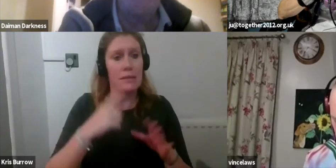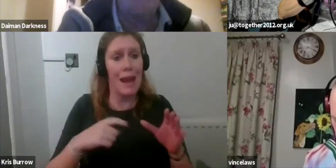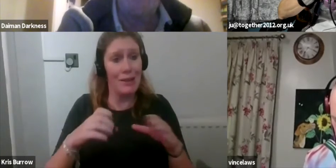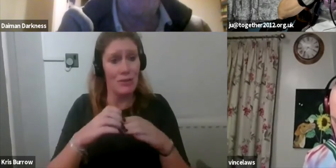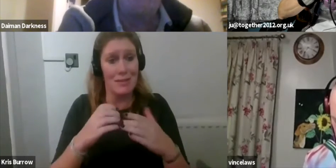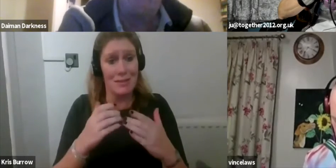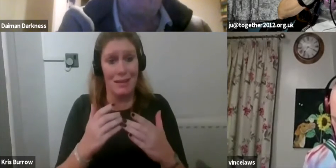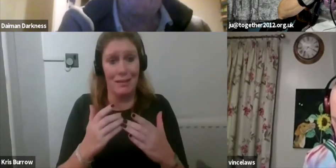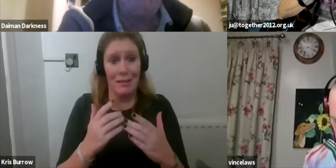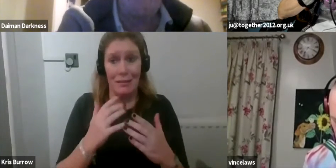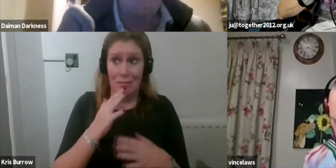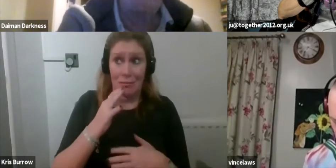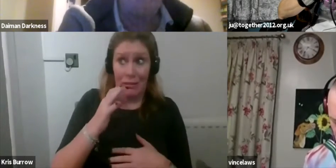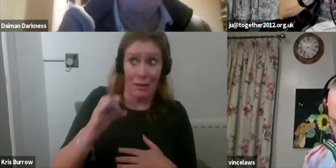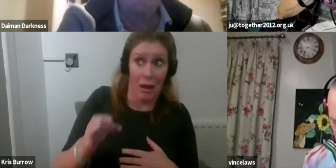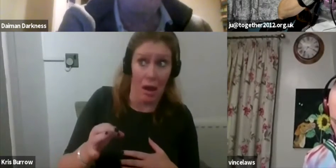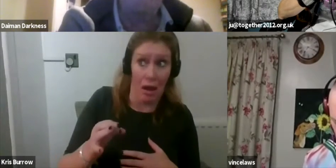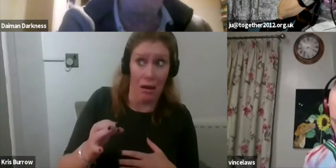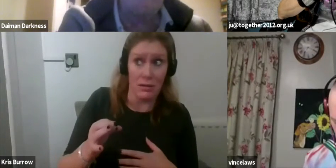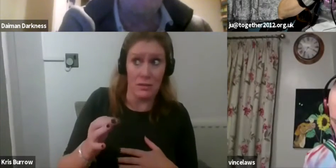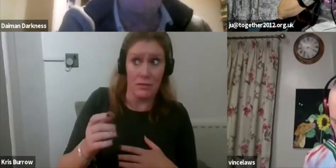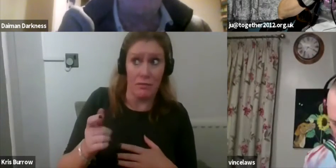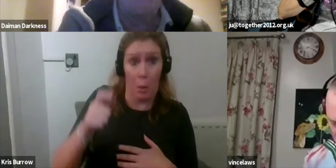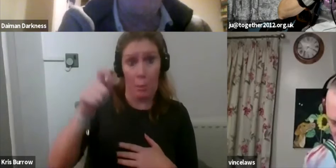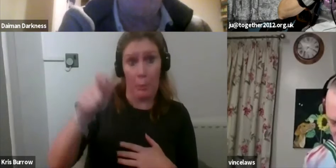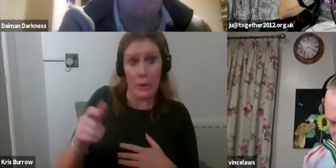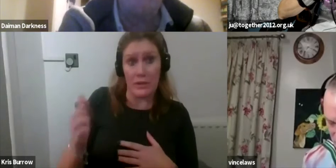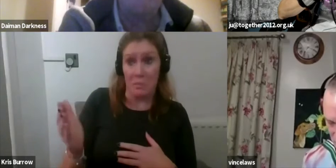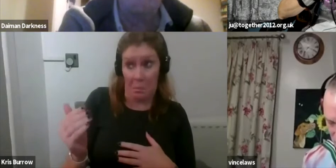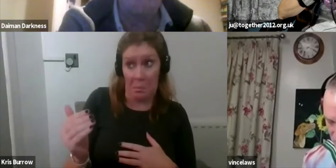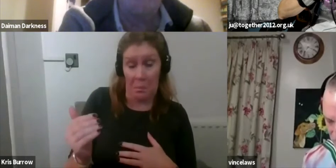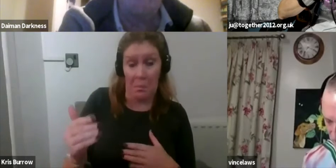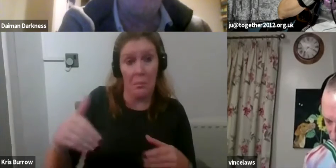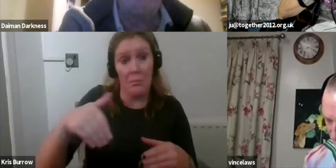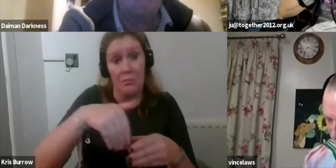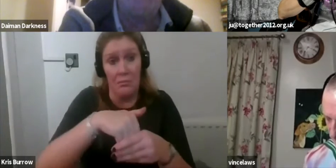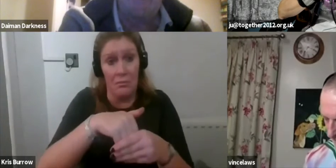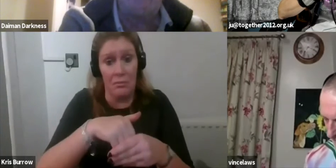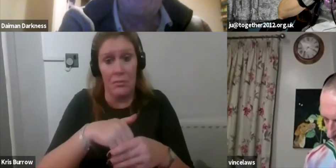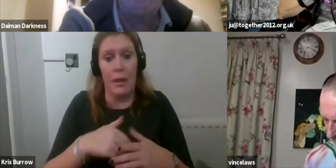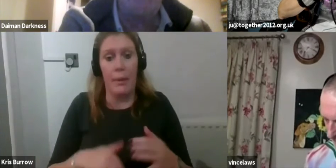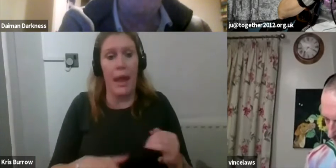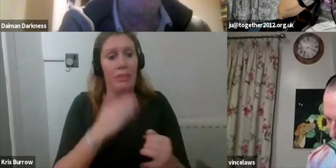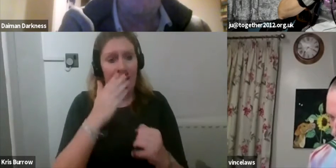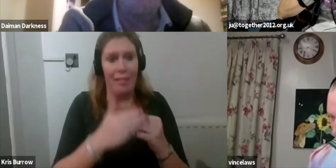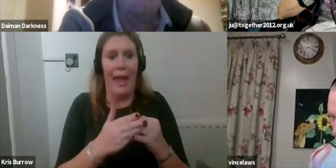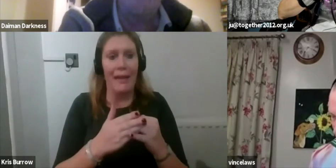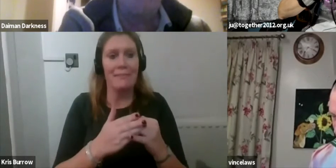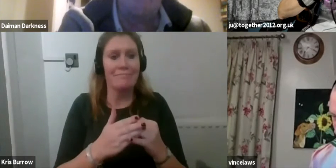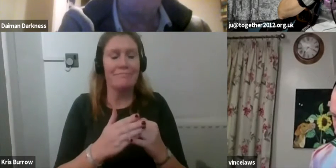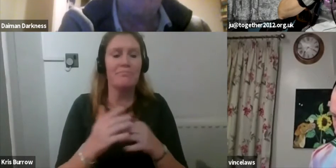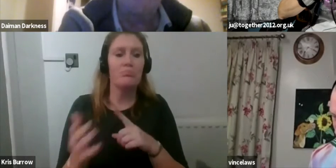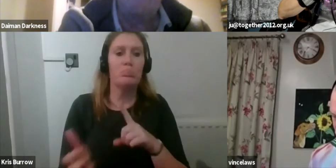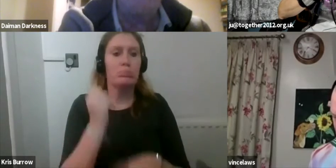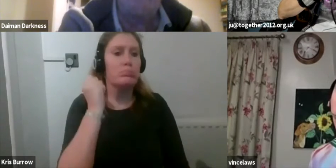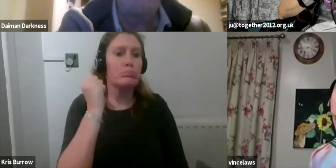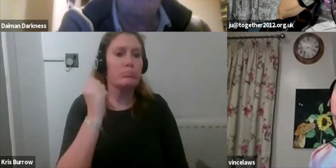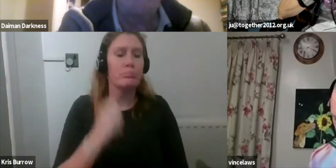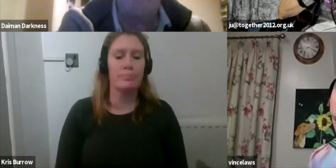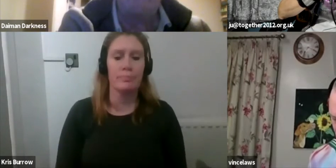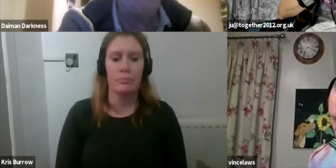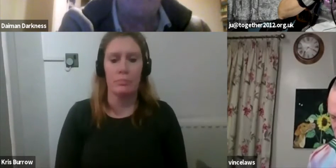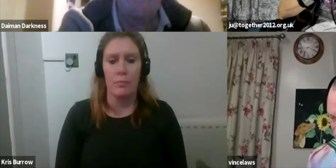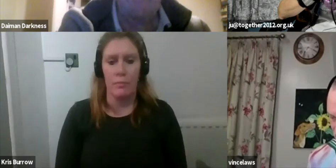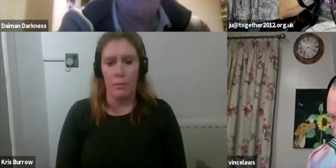parts. But we did it in the end, we got there in the end. So that was definitely